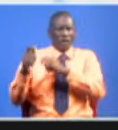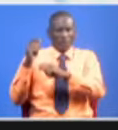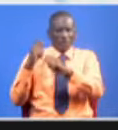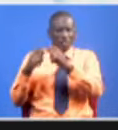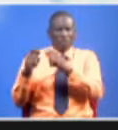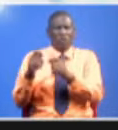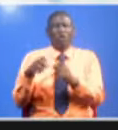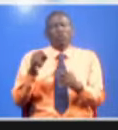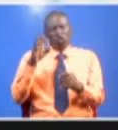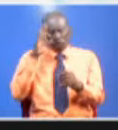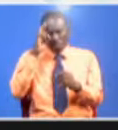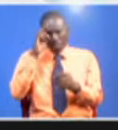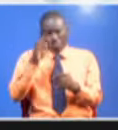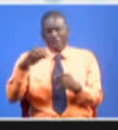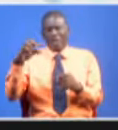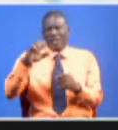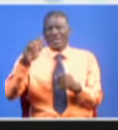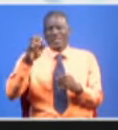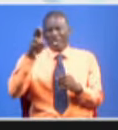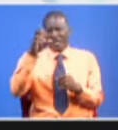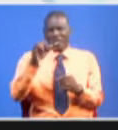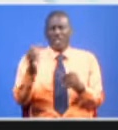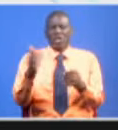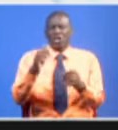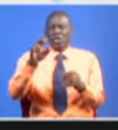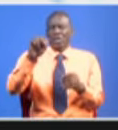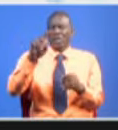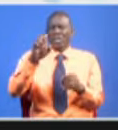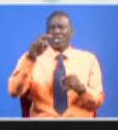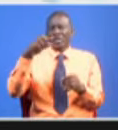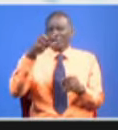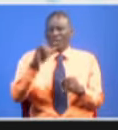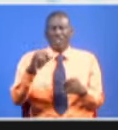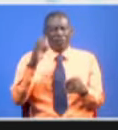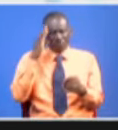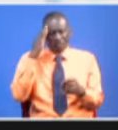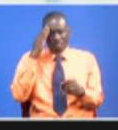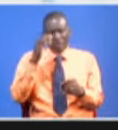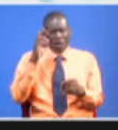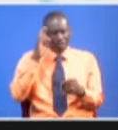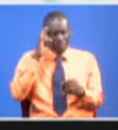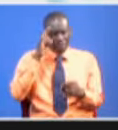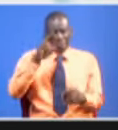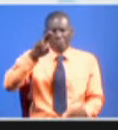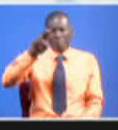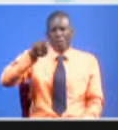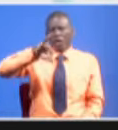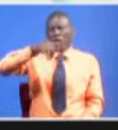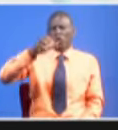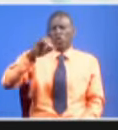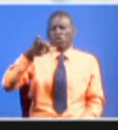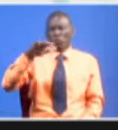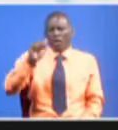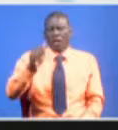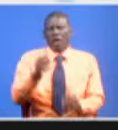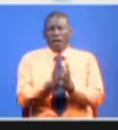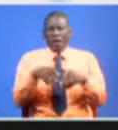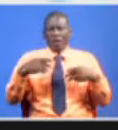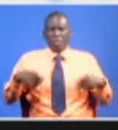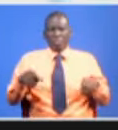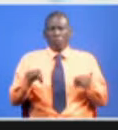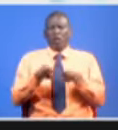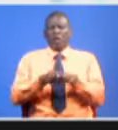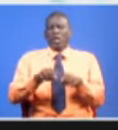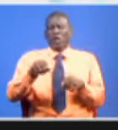the Ndingi Mwana Nzekis, if you remember Njoya, and you remember people like Okulu, Manasseh Kuria,